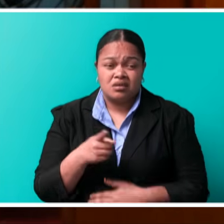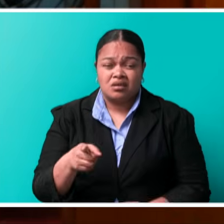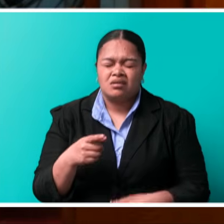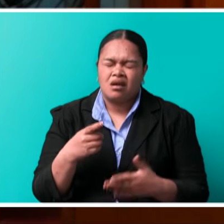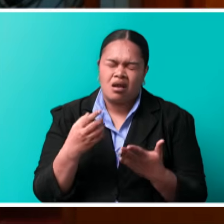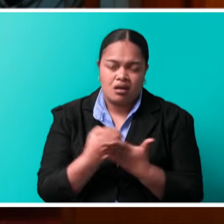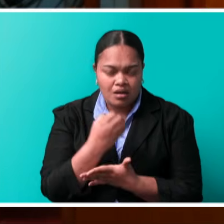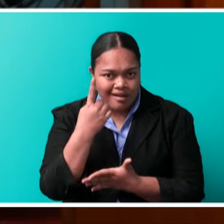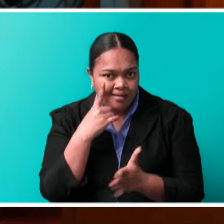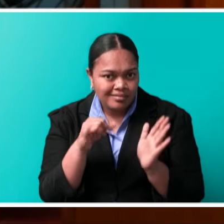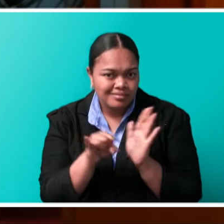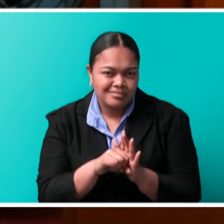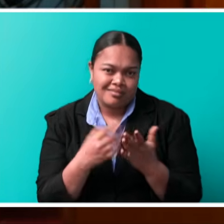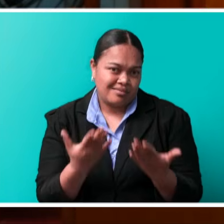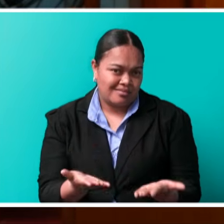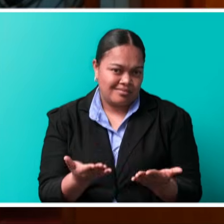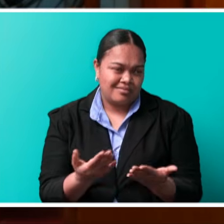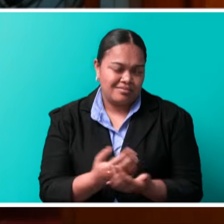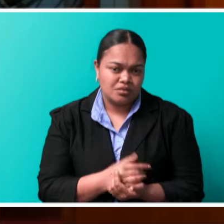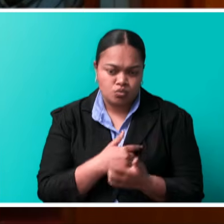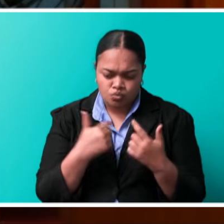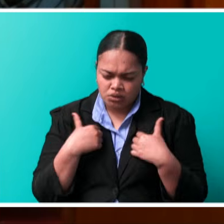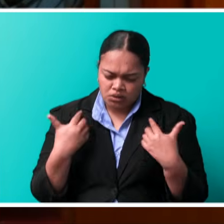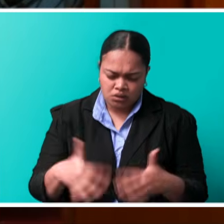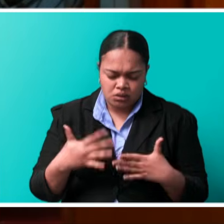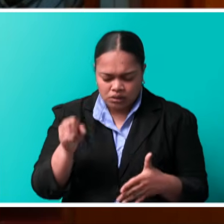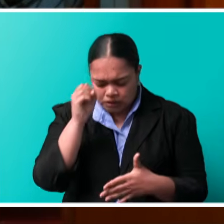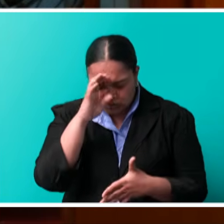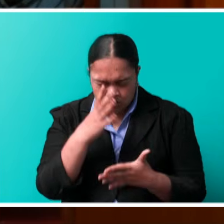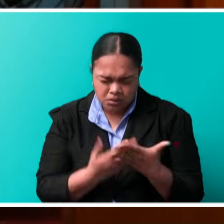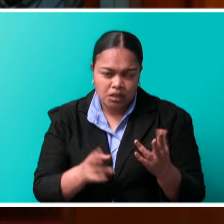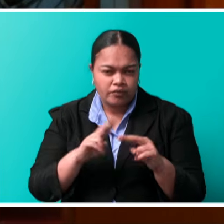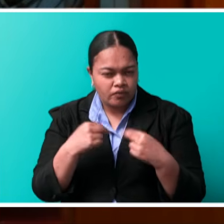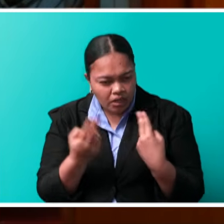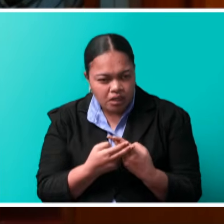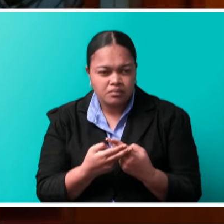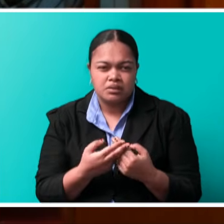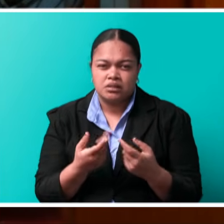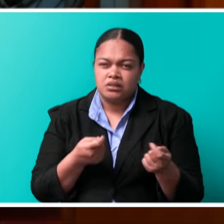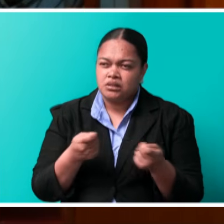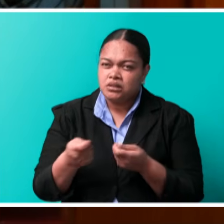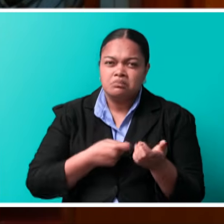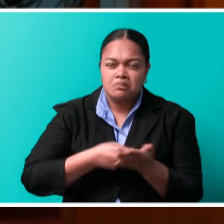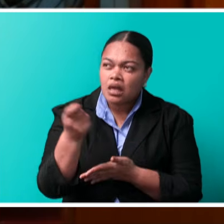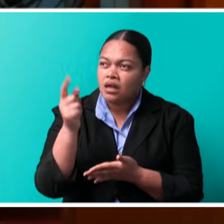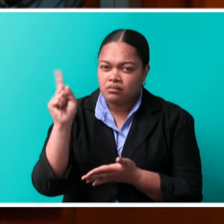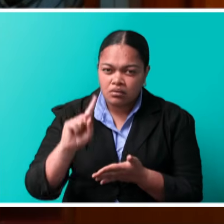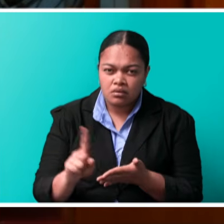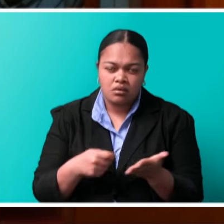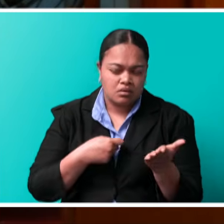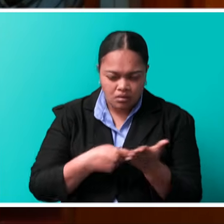indicators. They are the daily experiences of families managing electricity bills,